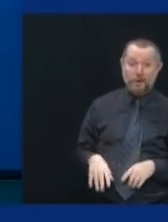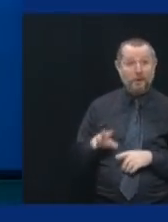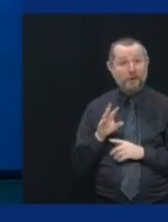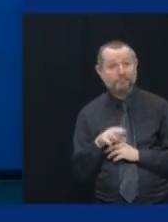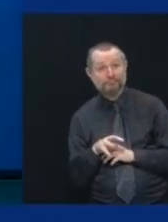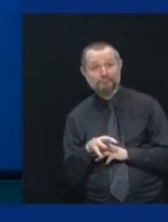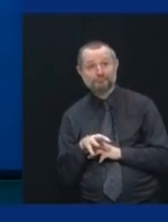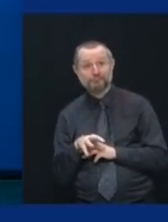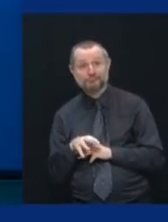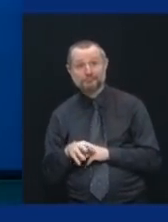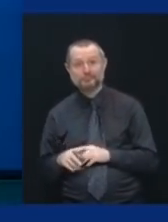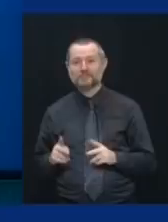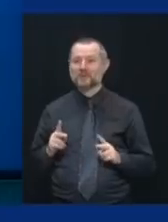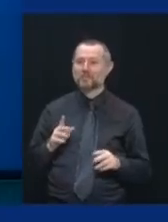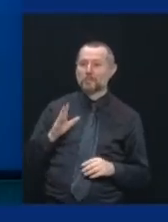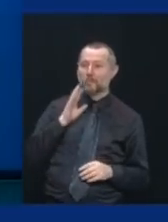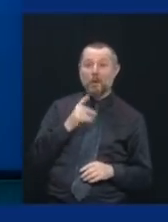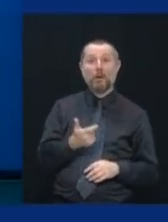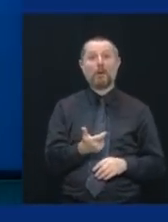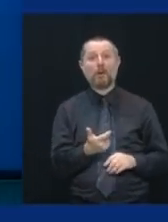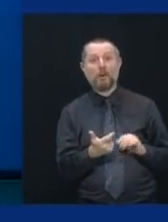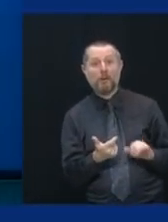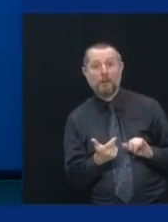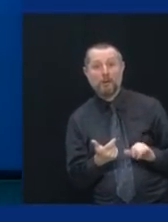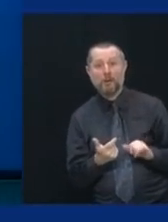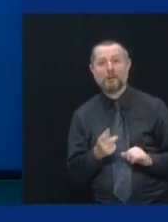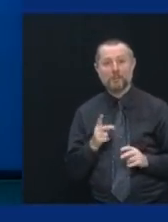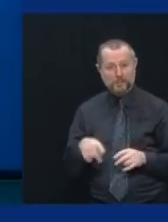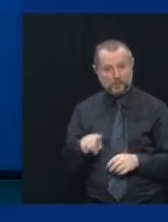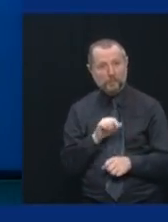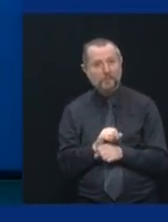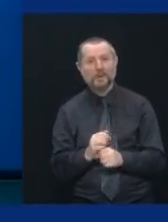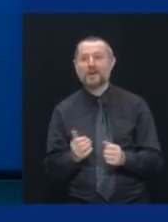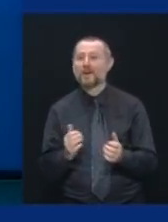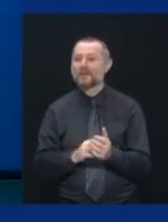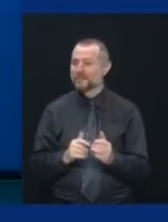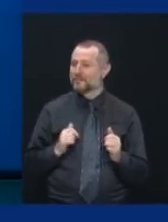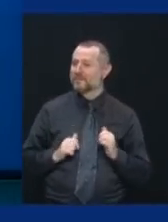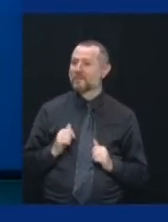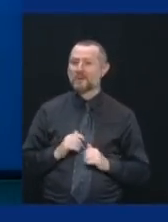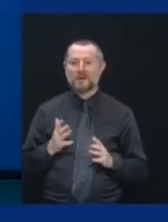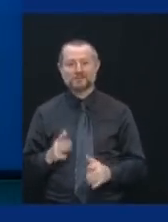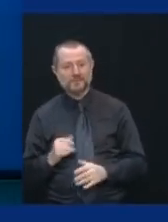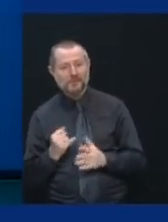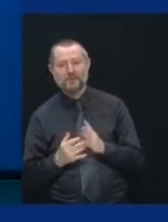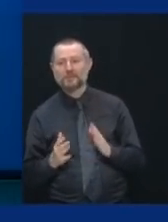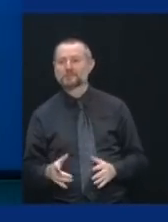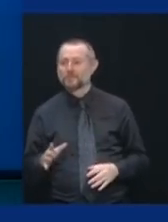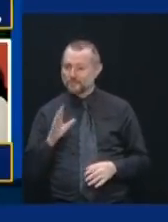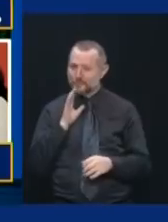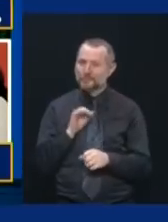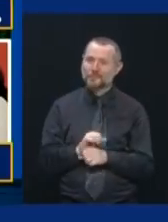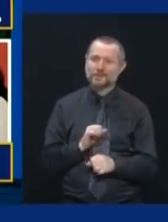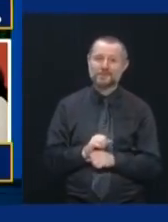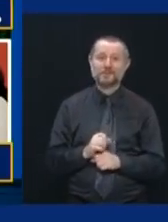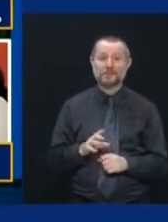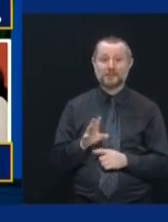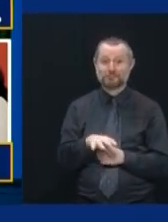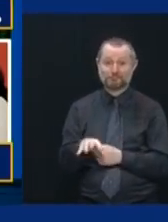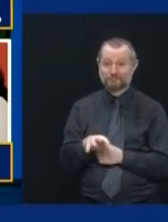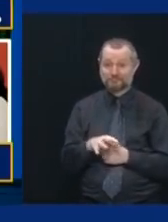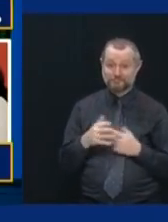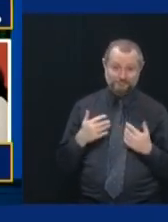the acting and artist community that is very excited about this. And then it will have an